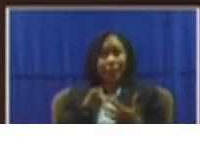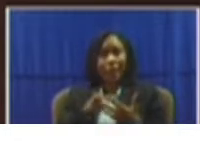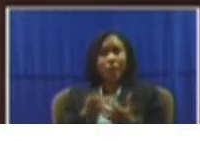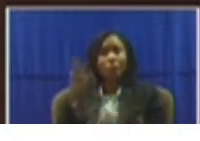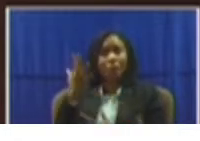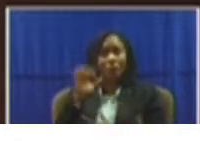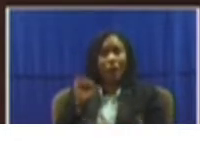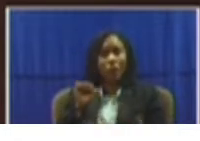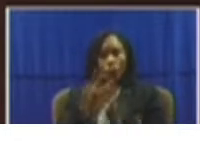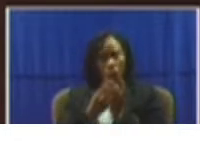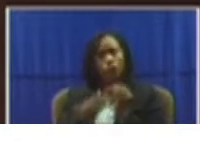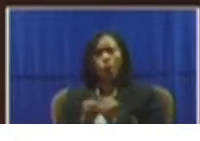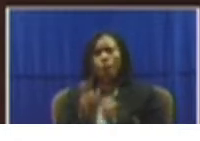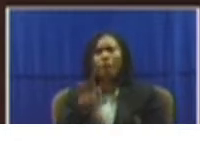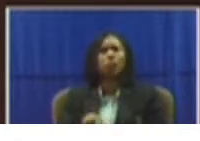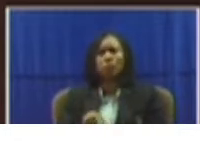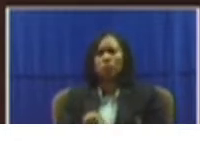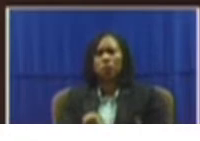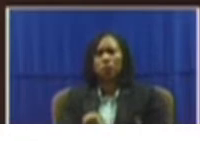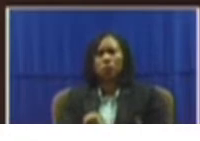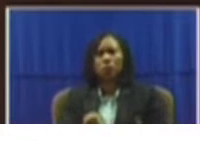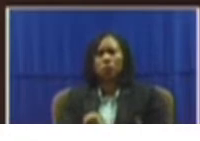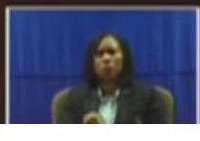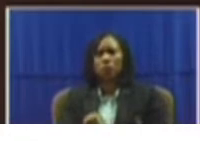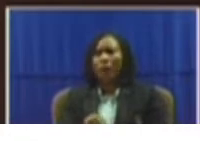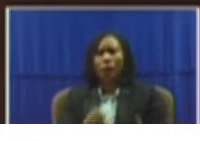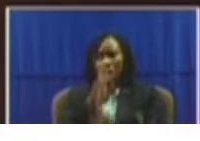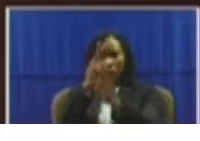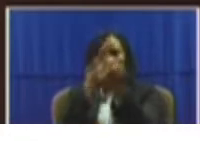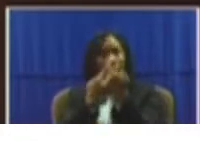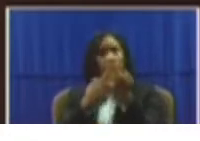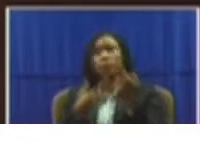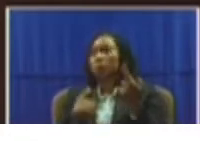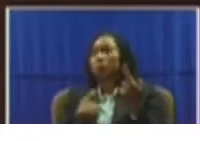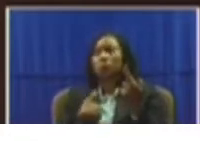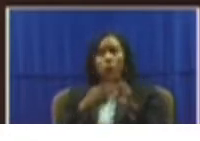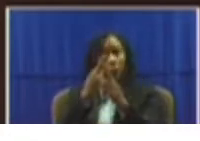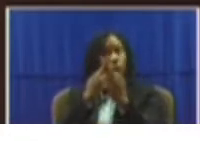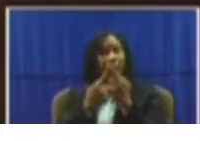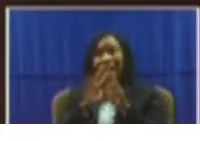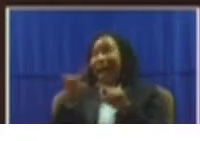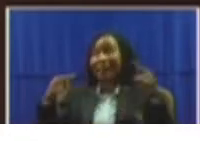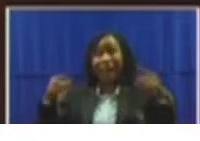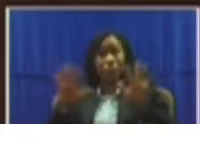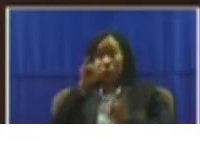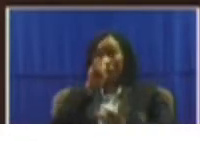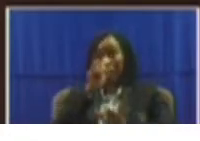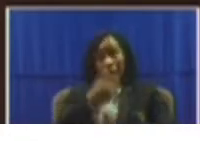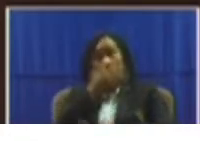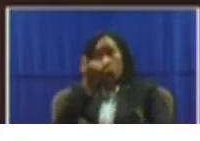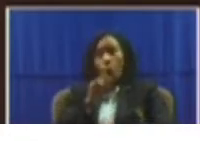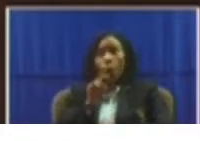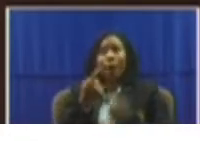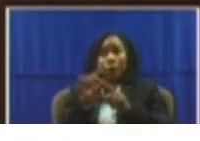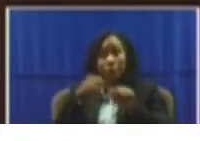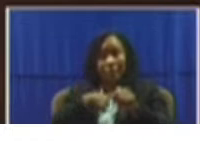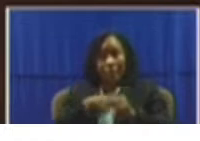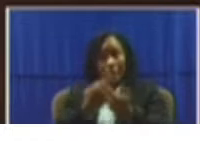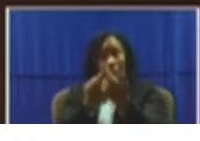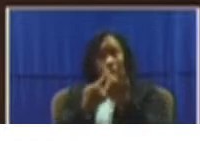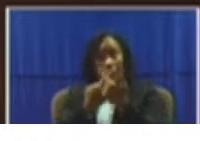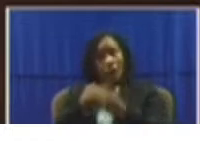be withdrawn, at least with respect to myself. Thank you. Also, Honourable Speaker, as members